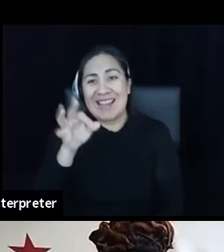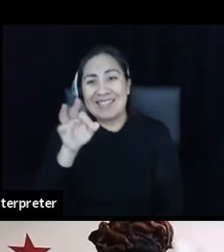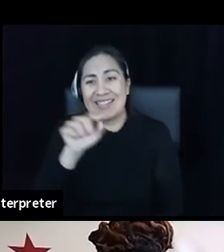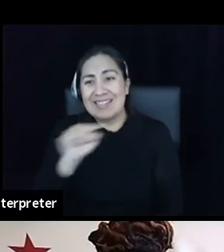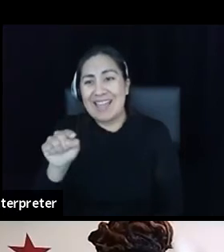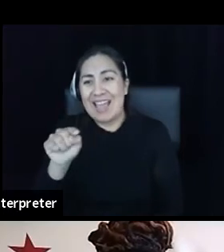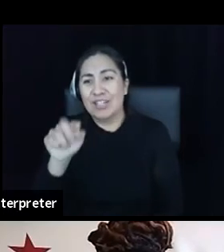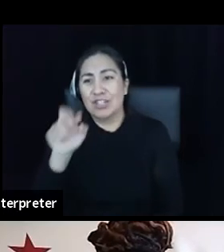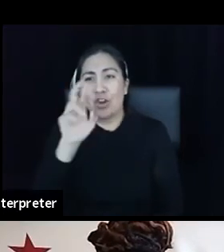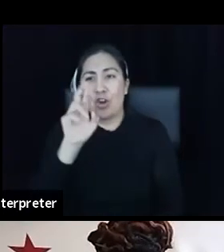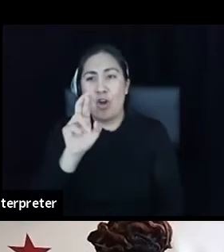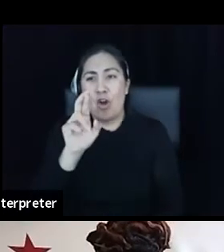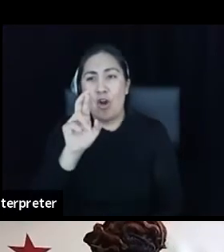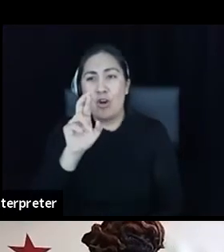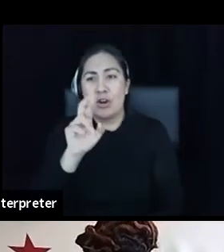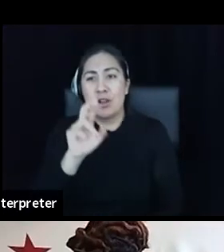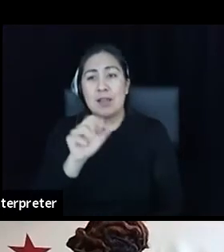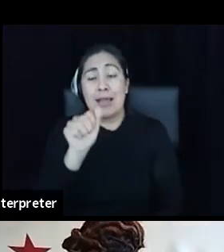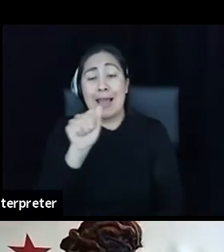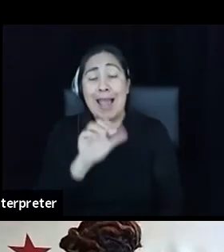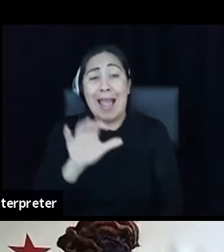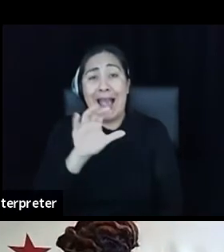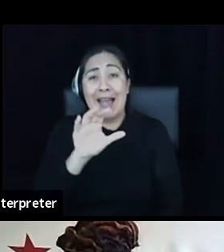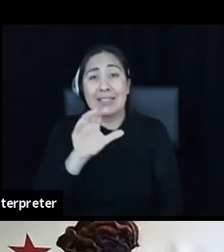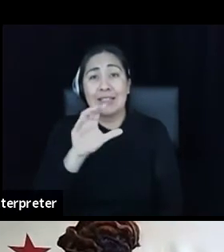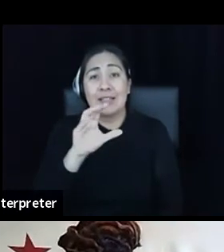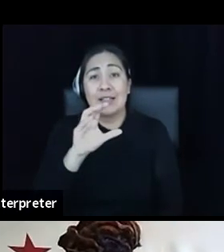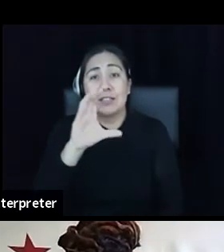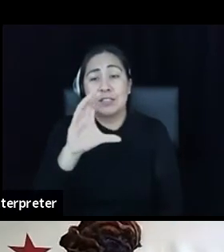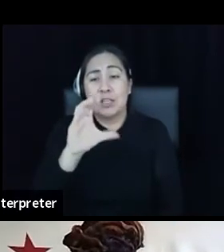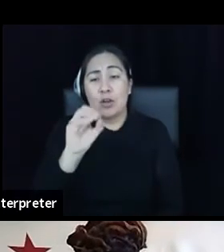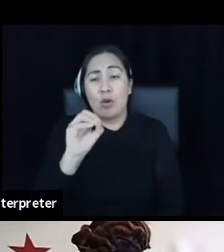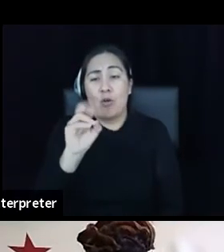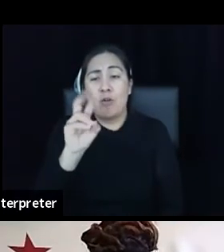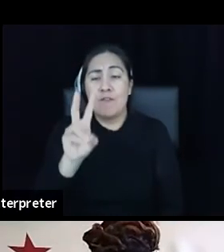COVE19-FAR. That's at